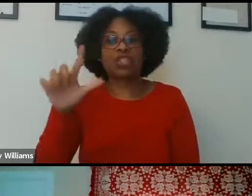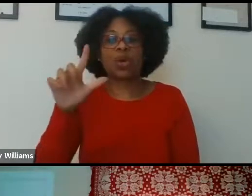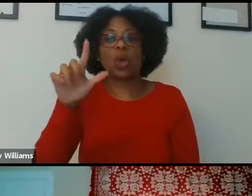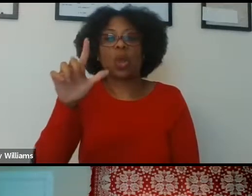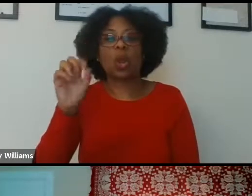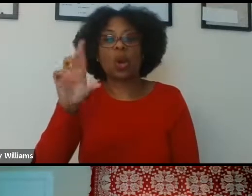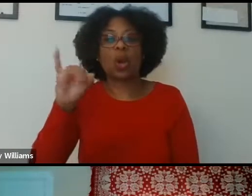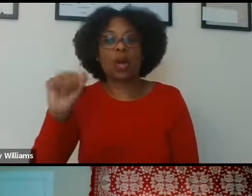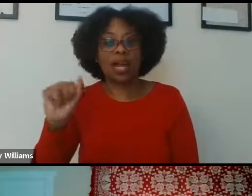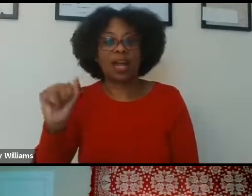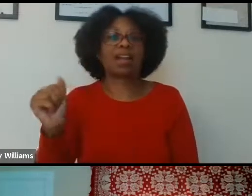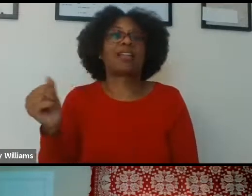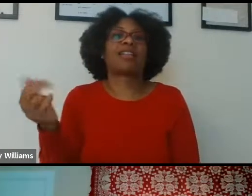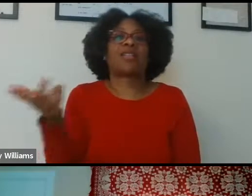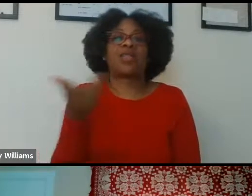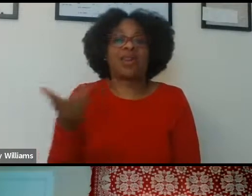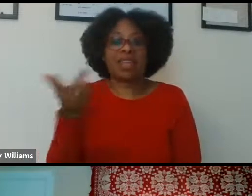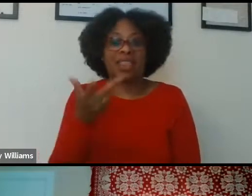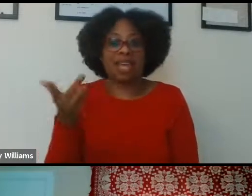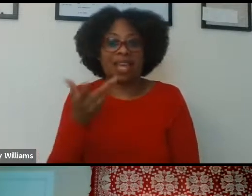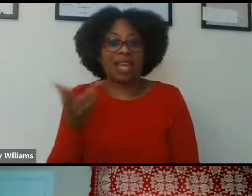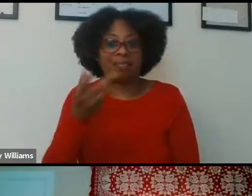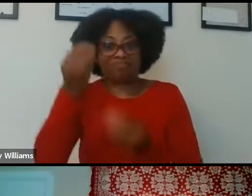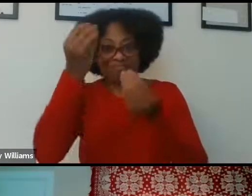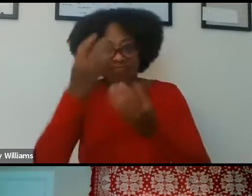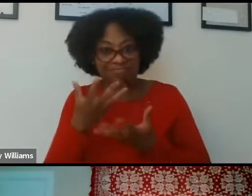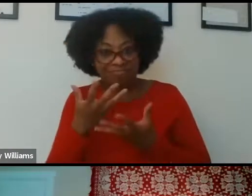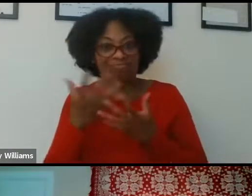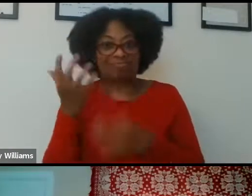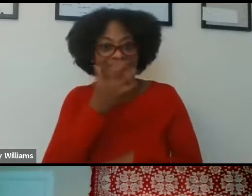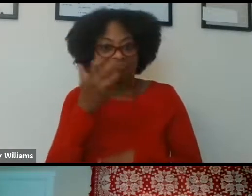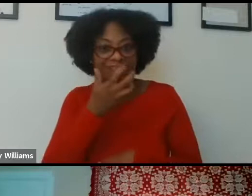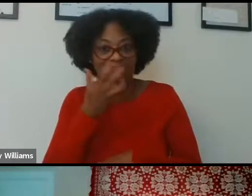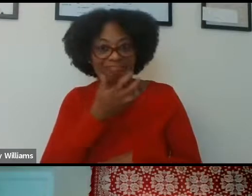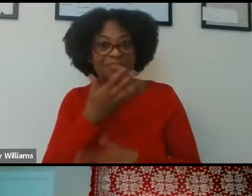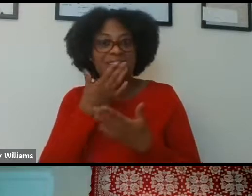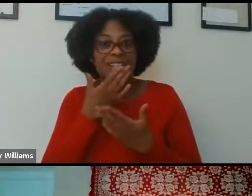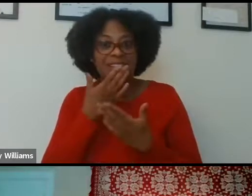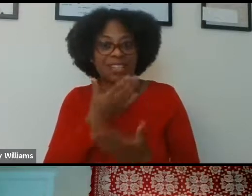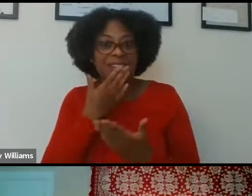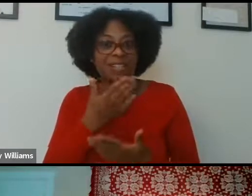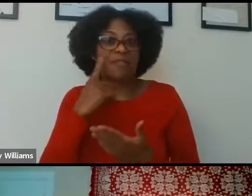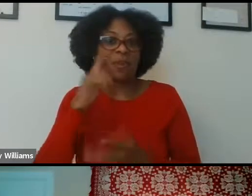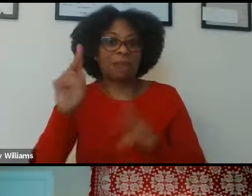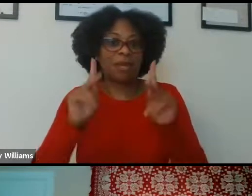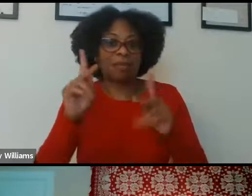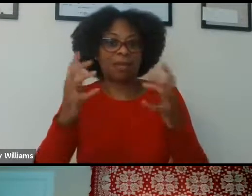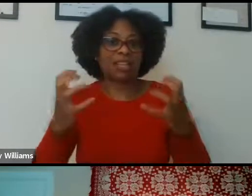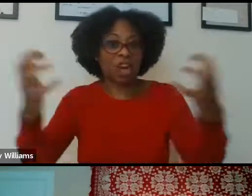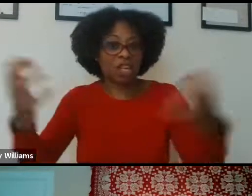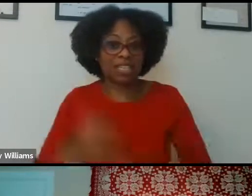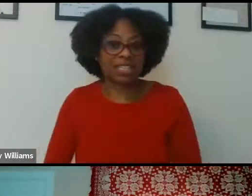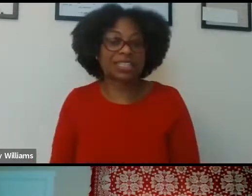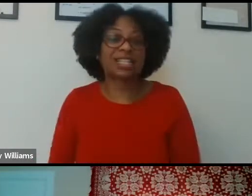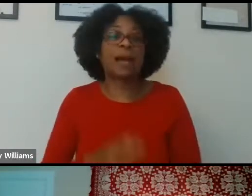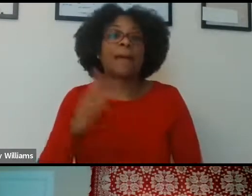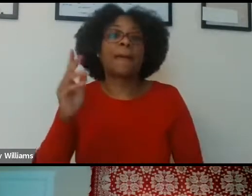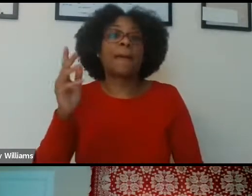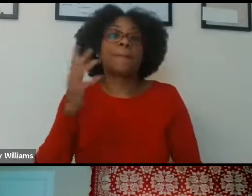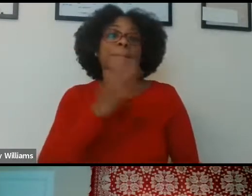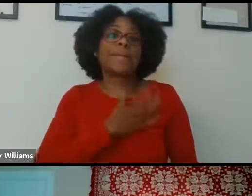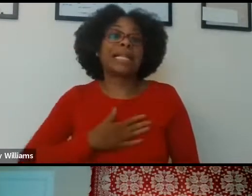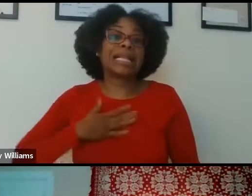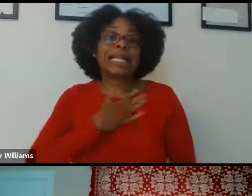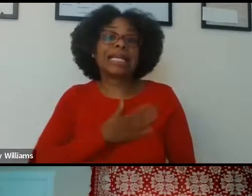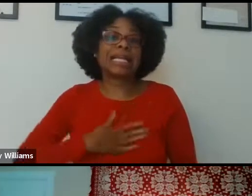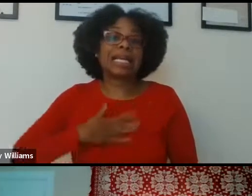such amazing informative information to the people in the audience. Please stay tuned.